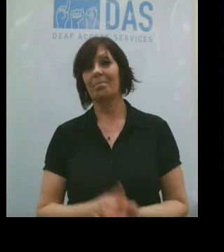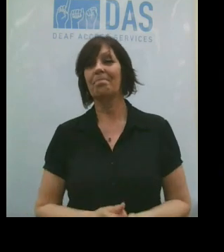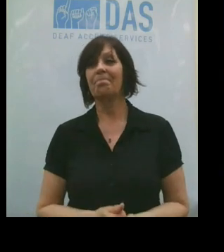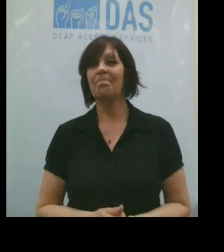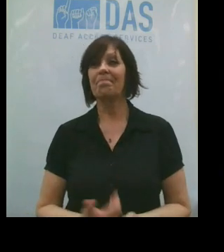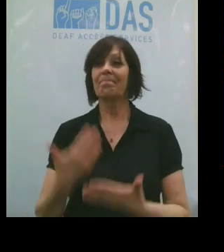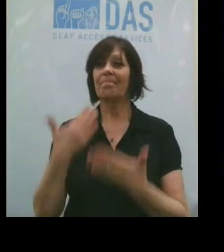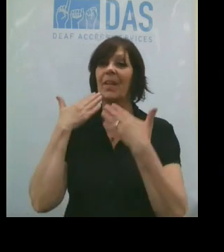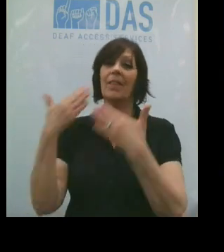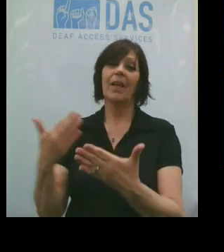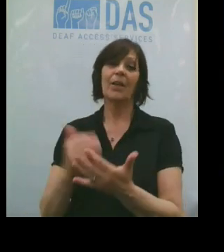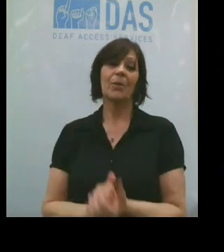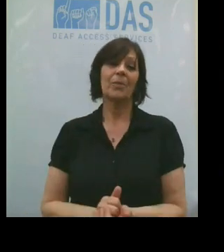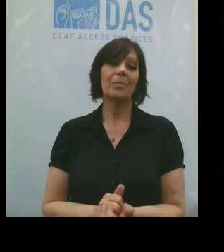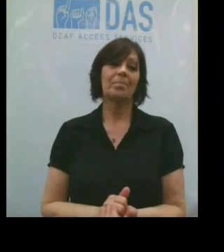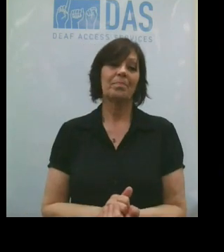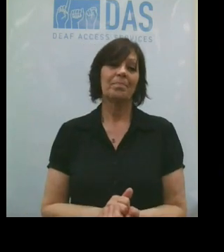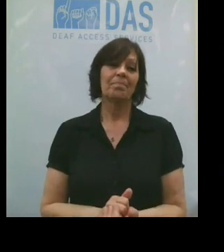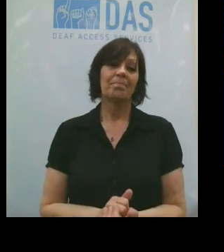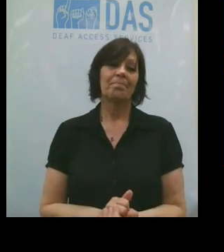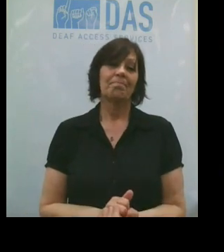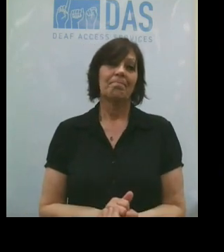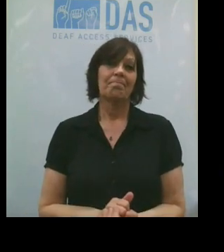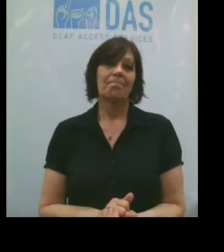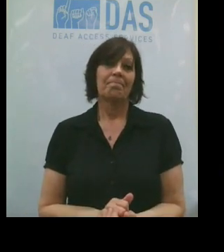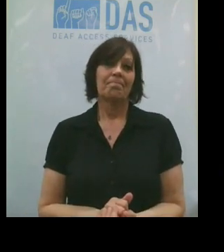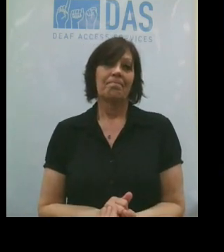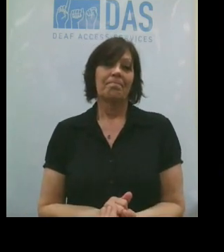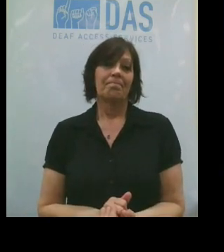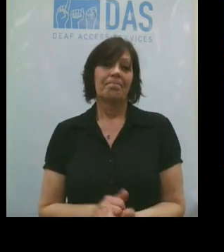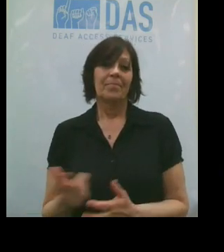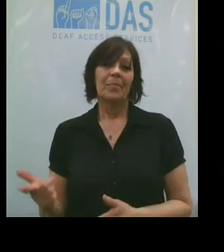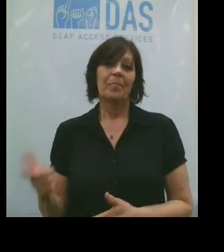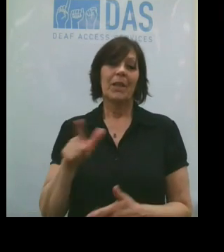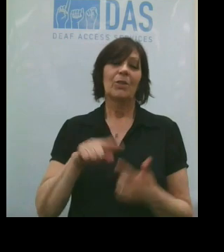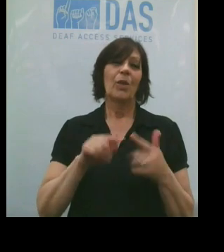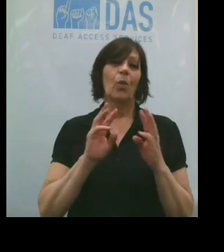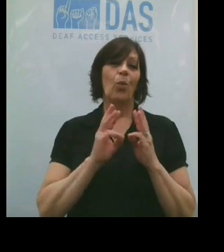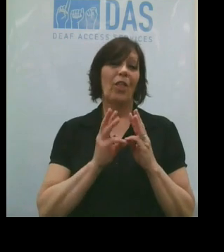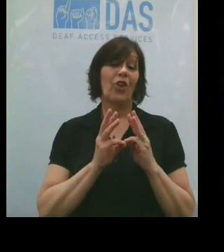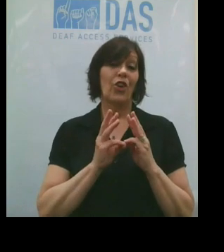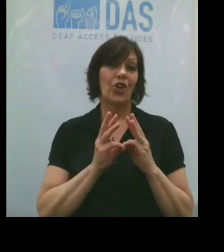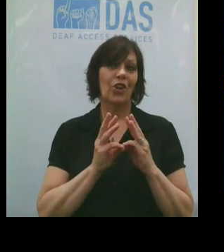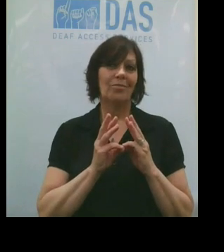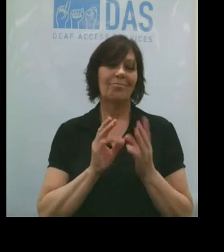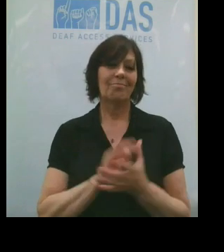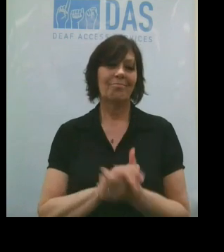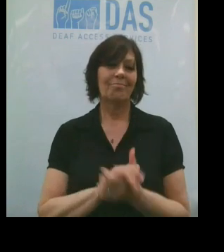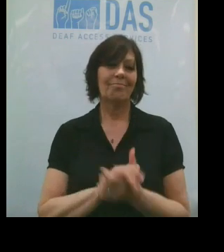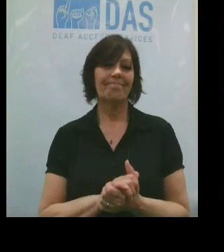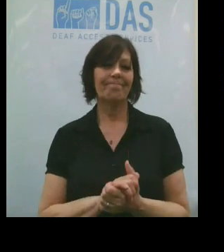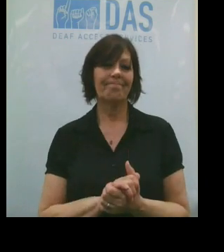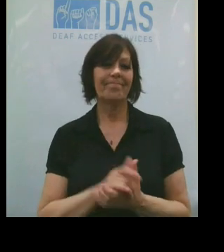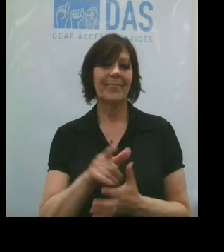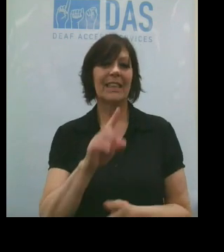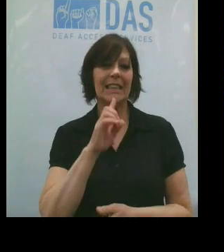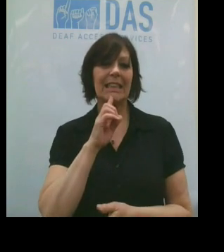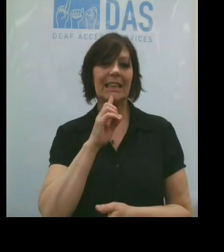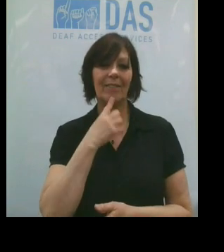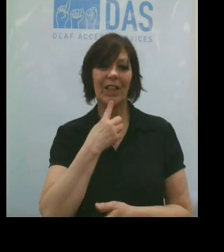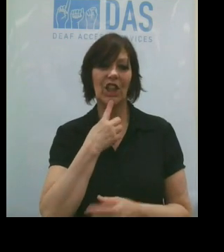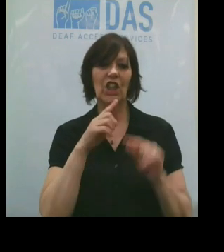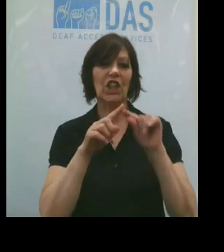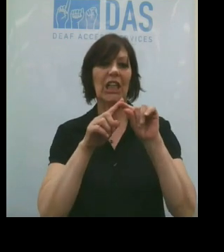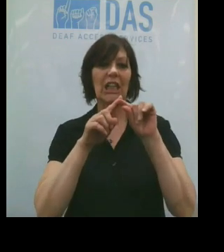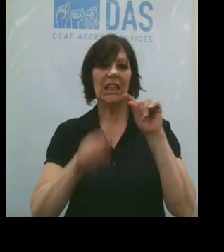Burstein. I'm going to go back to the weather map, so to speak. The severe thunderstorm